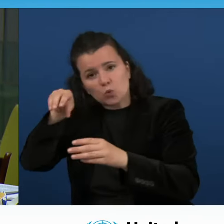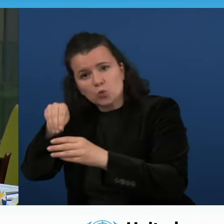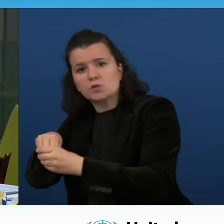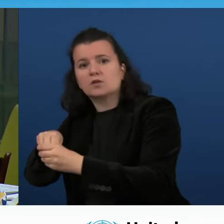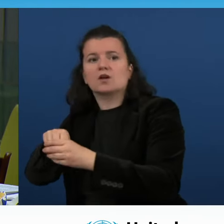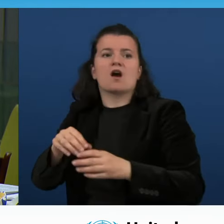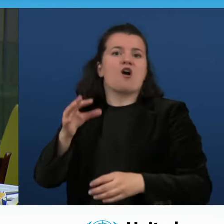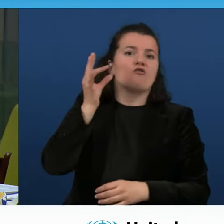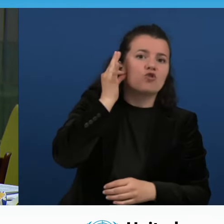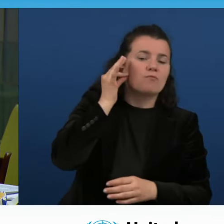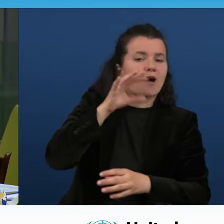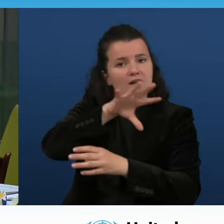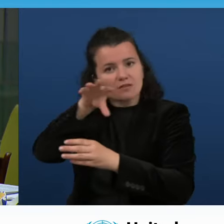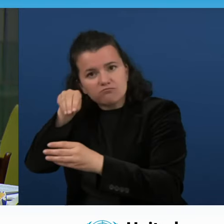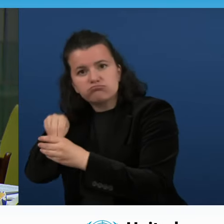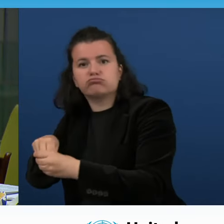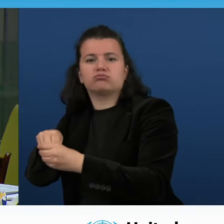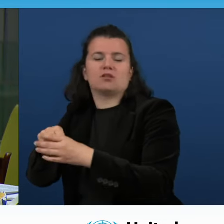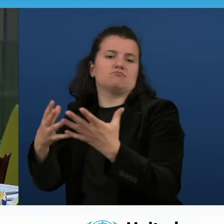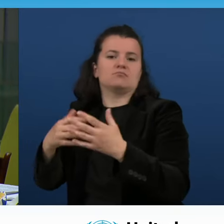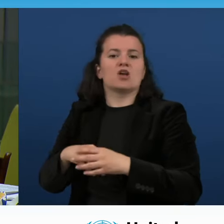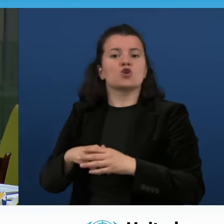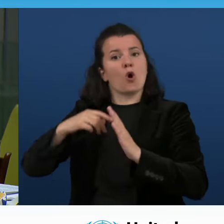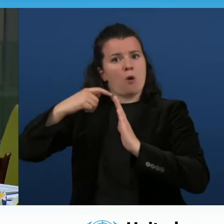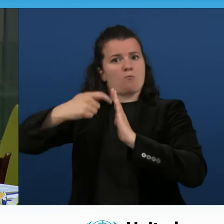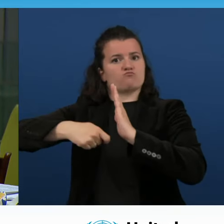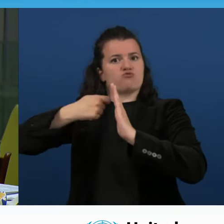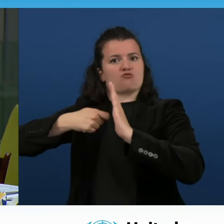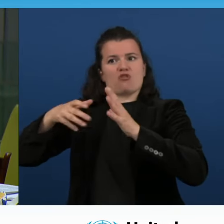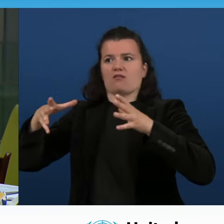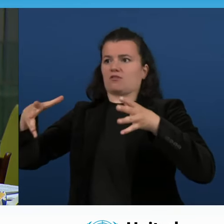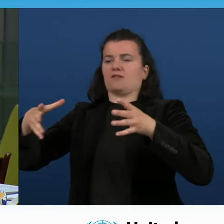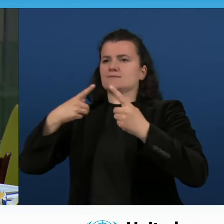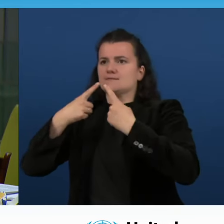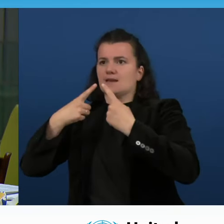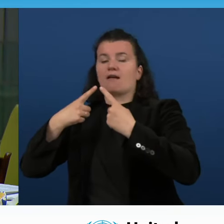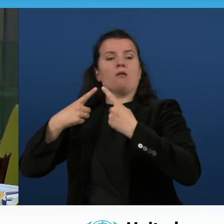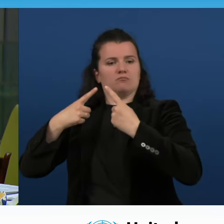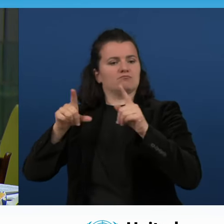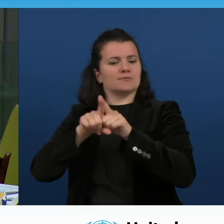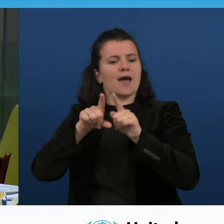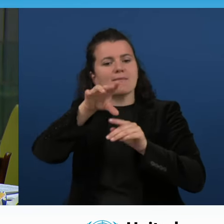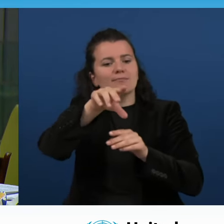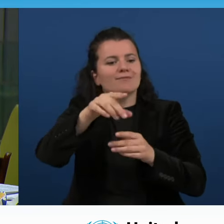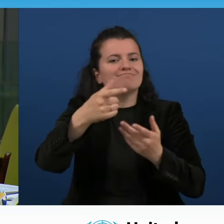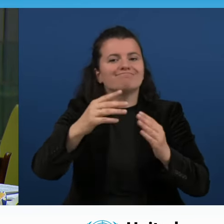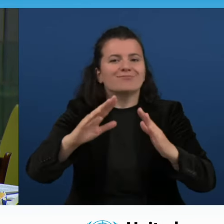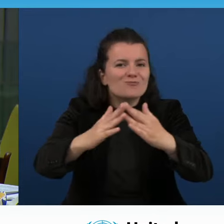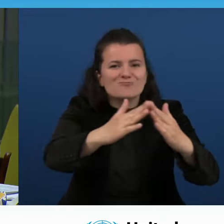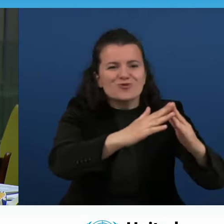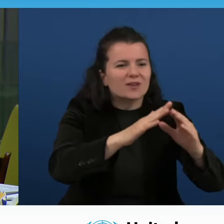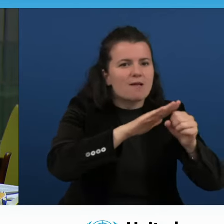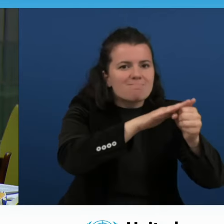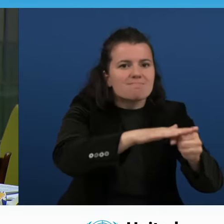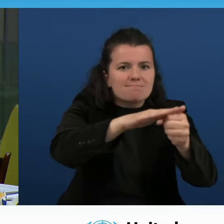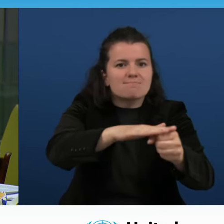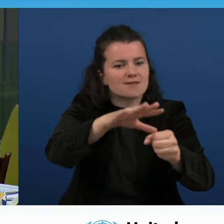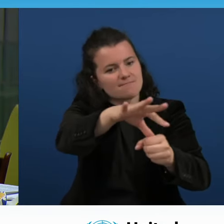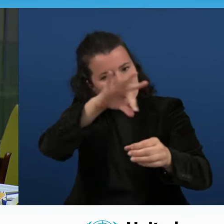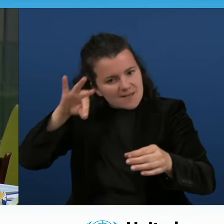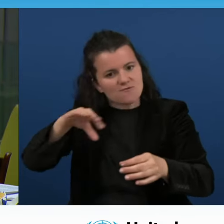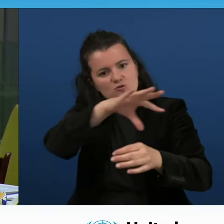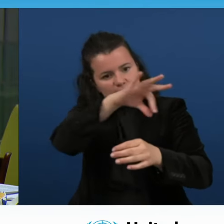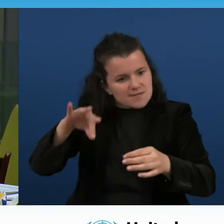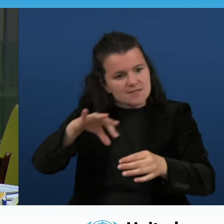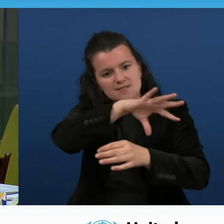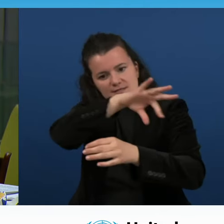table with everyone who's investing, bring them to the same table at the design stage and throughout the whole process, no?